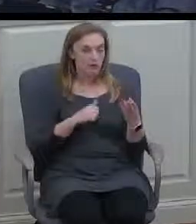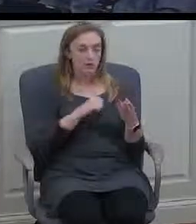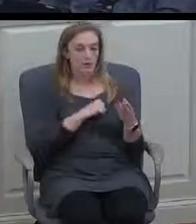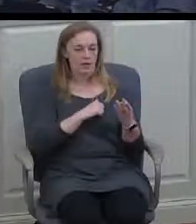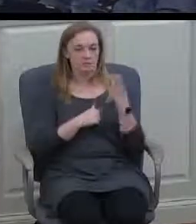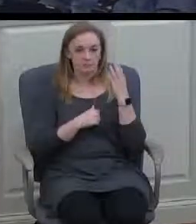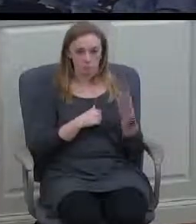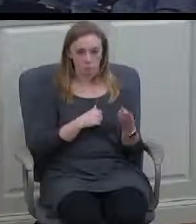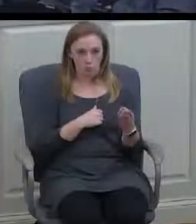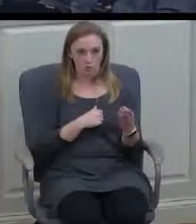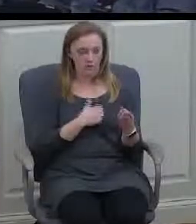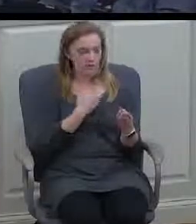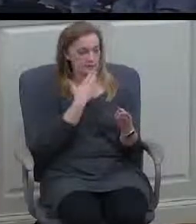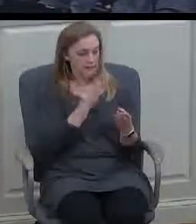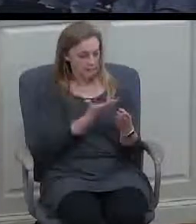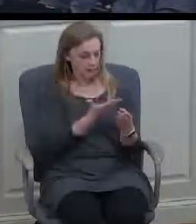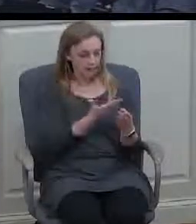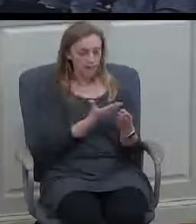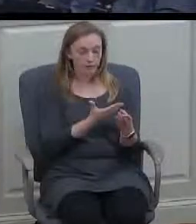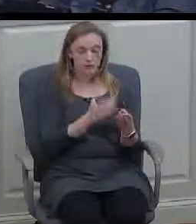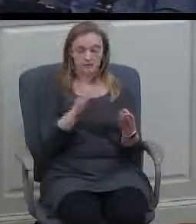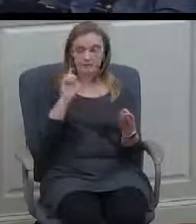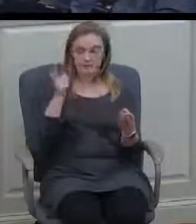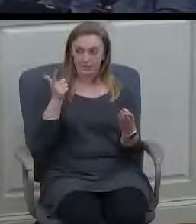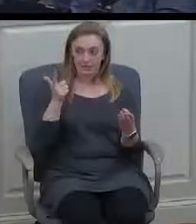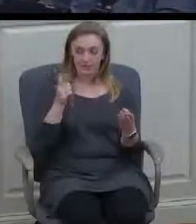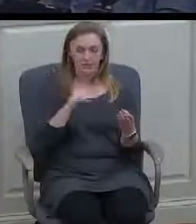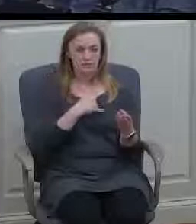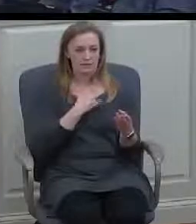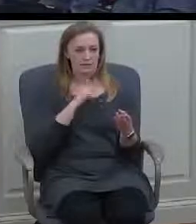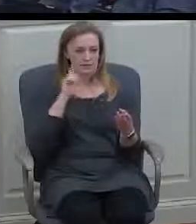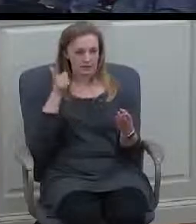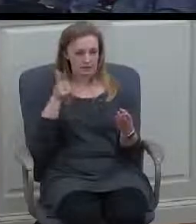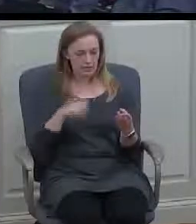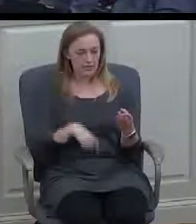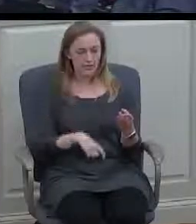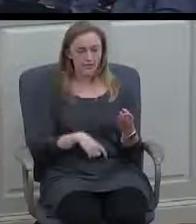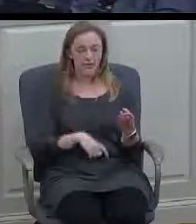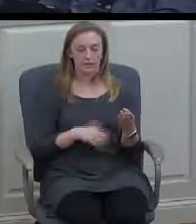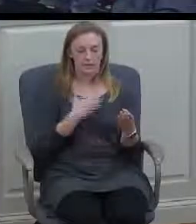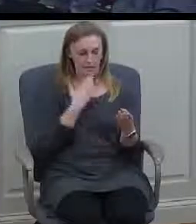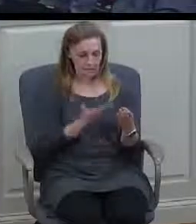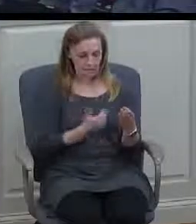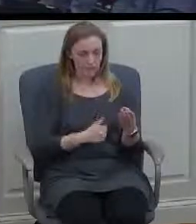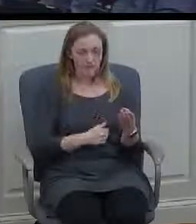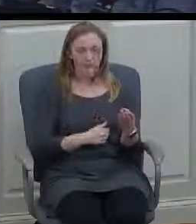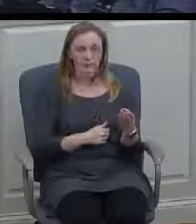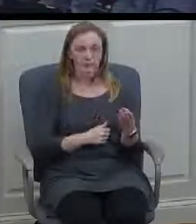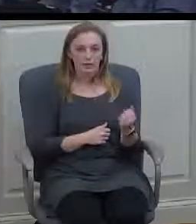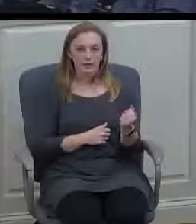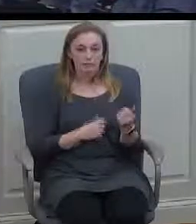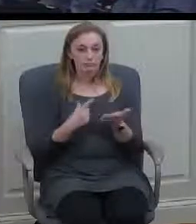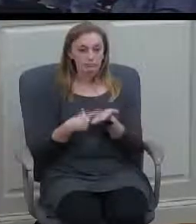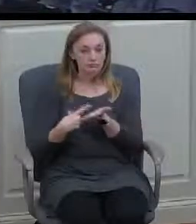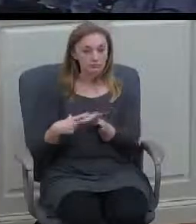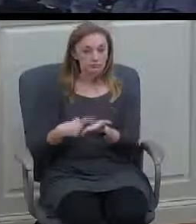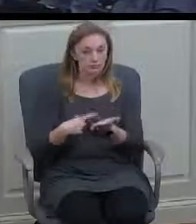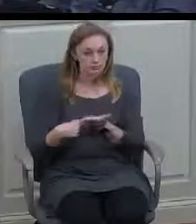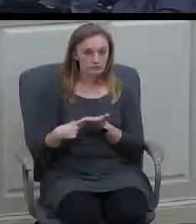moved. Mr. Atkins, thank you. Is there a second? Second? Mr. Holland, thank you. Discussion?